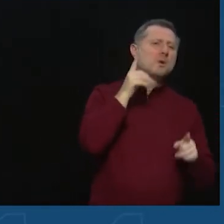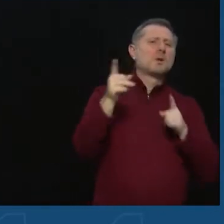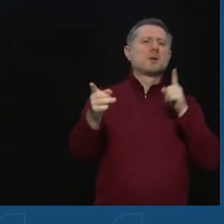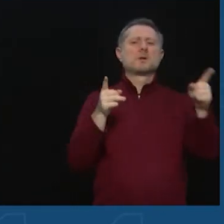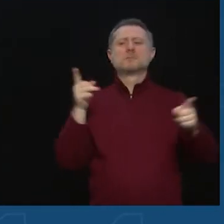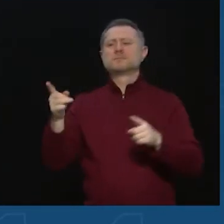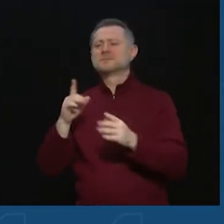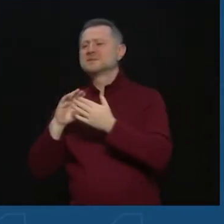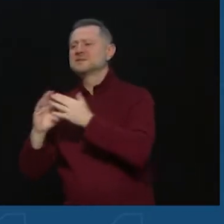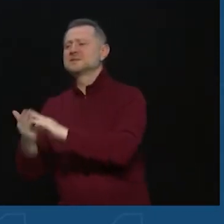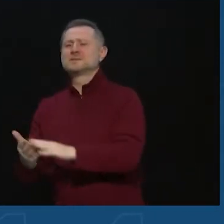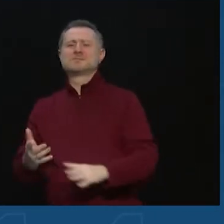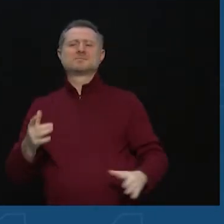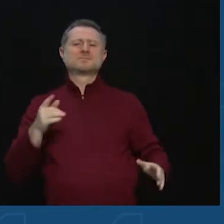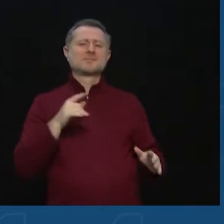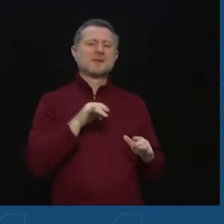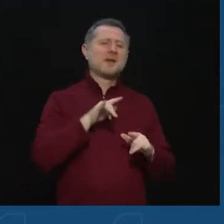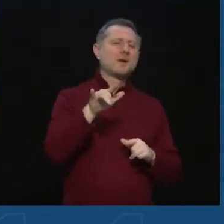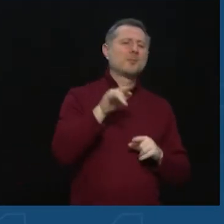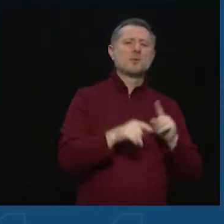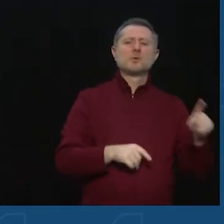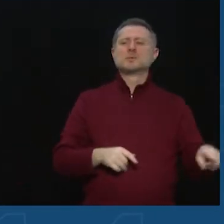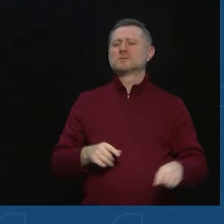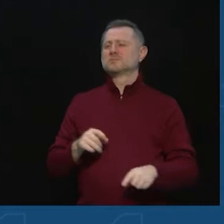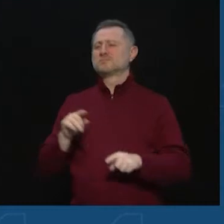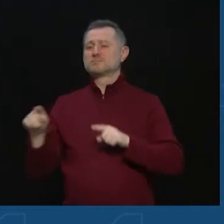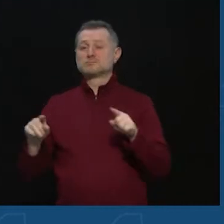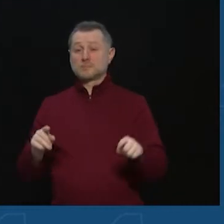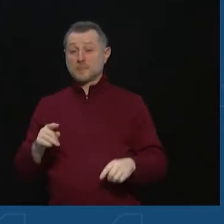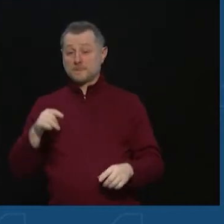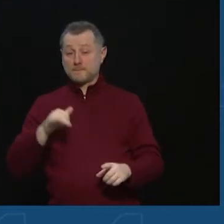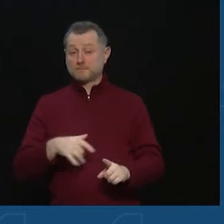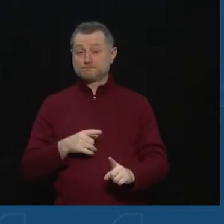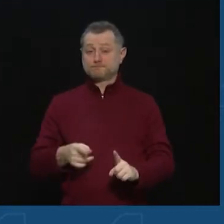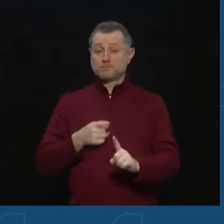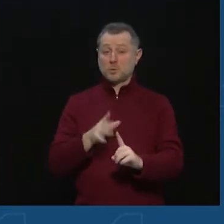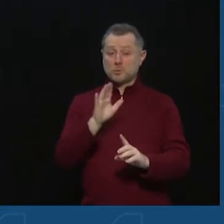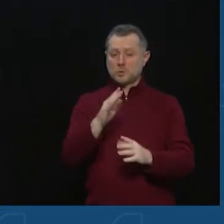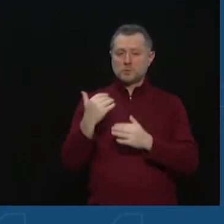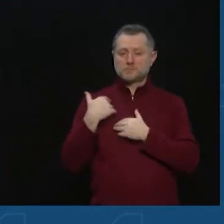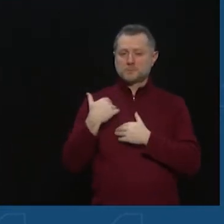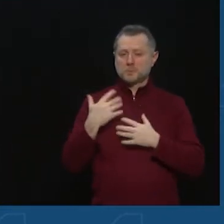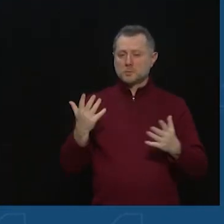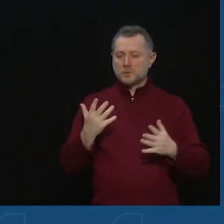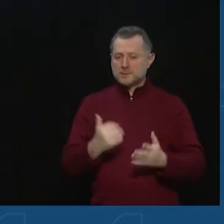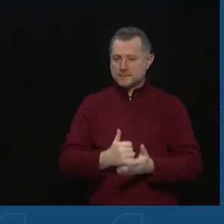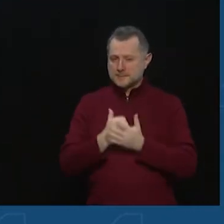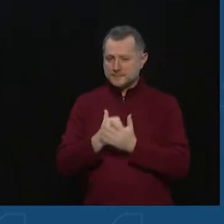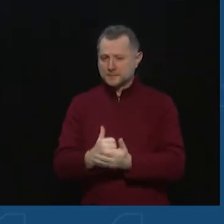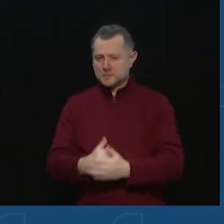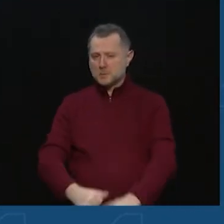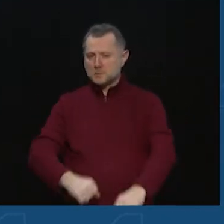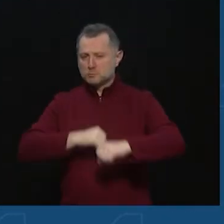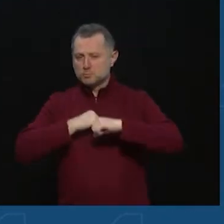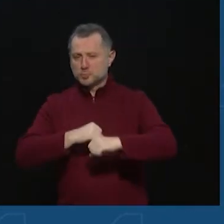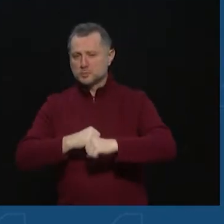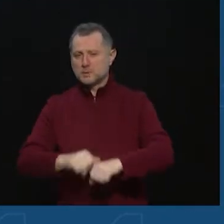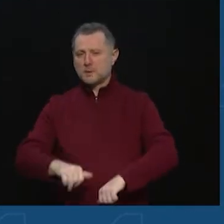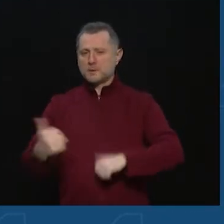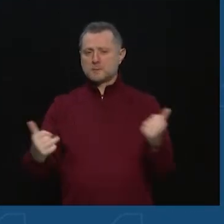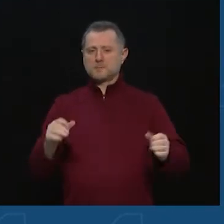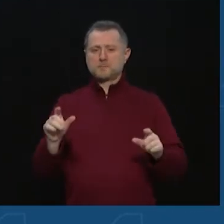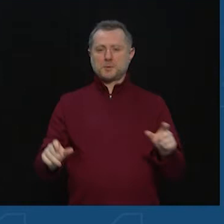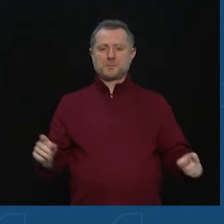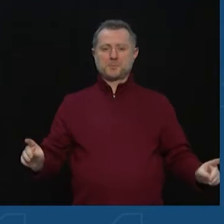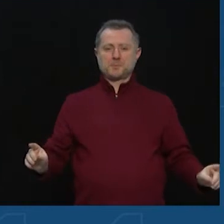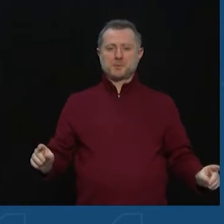because the core of your duty is to help and protect other people. There is no more noble calling than